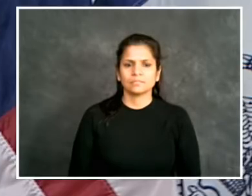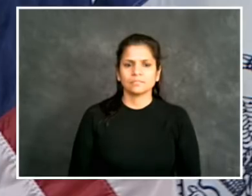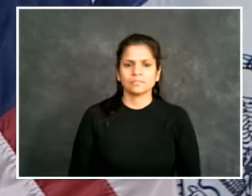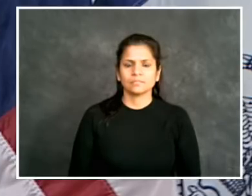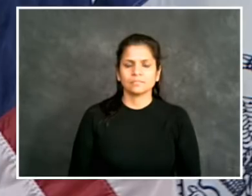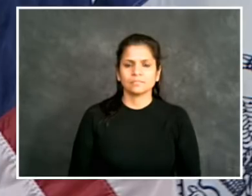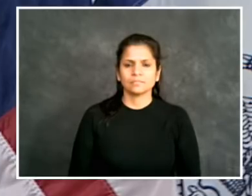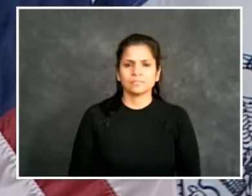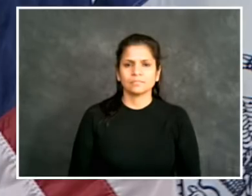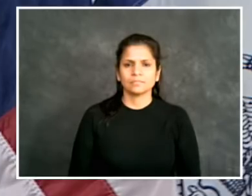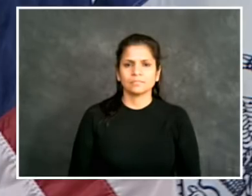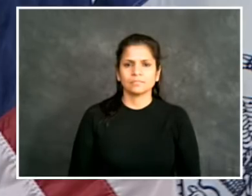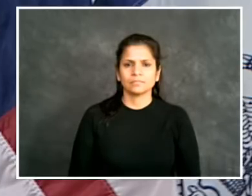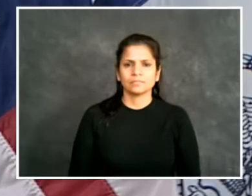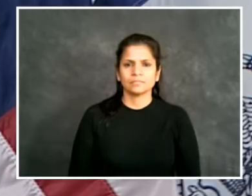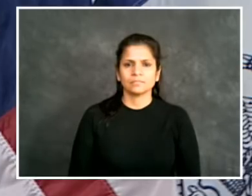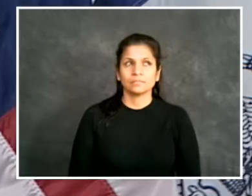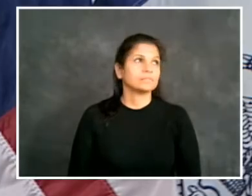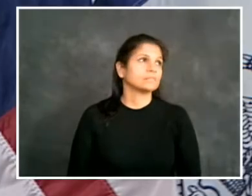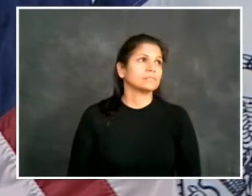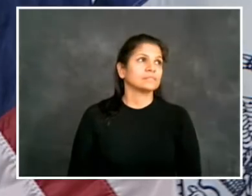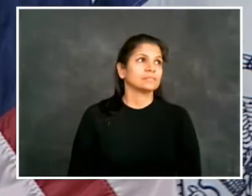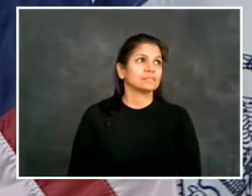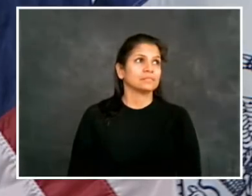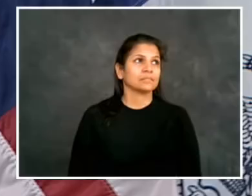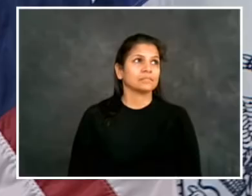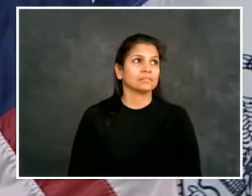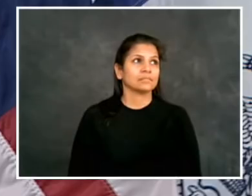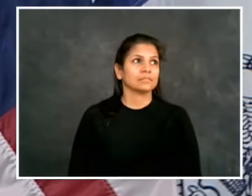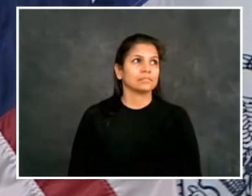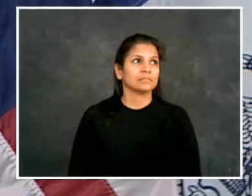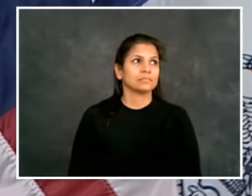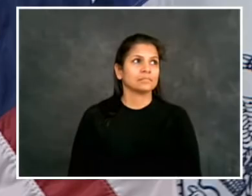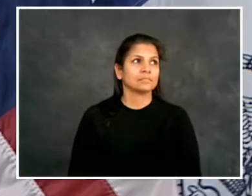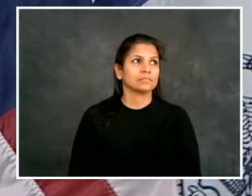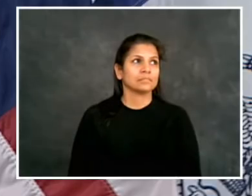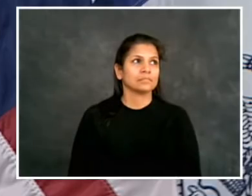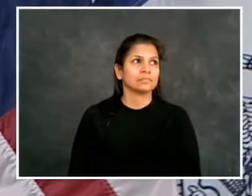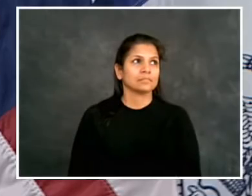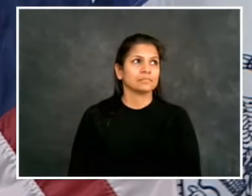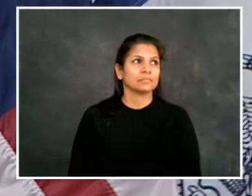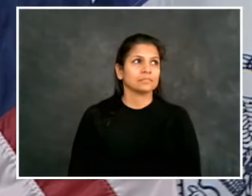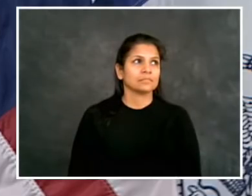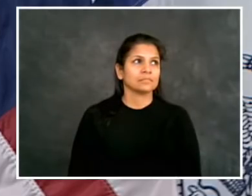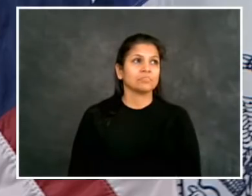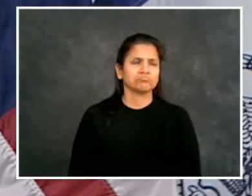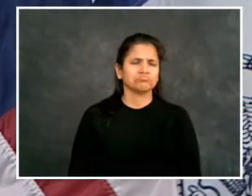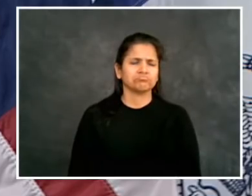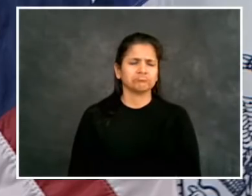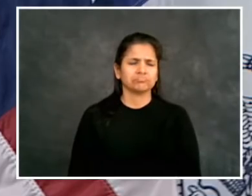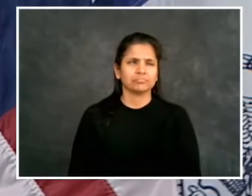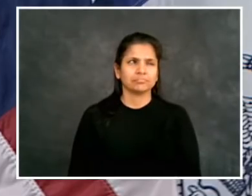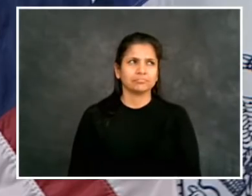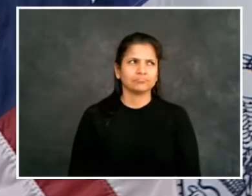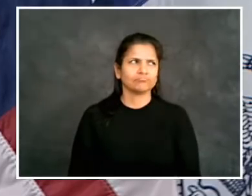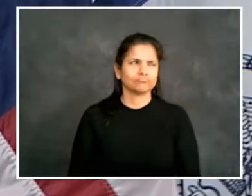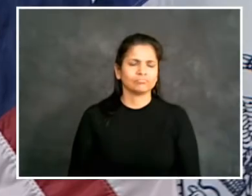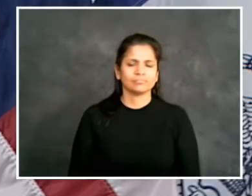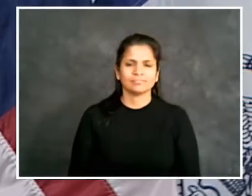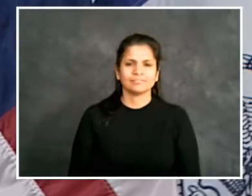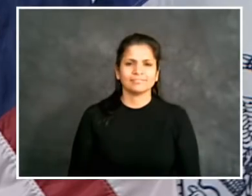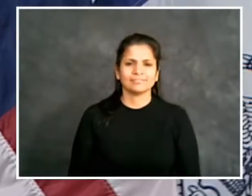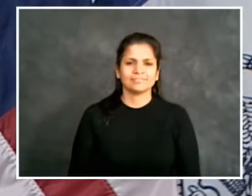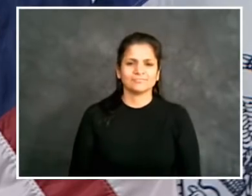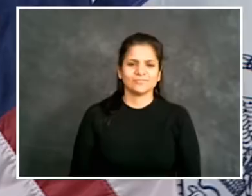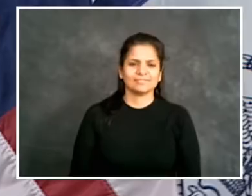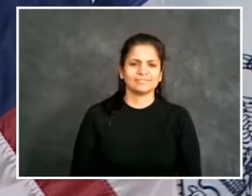esto mucho más fuertes. With that, we will turn to our colleagues in the media. And as